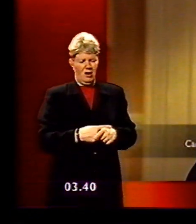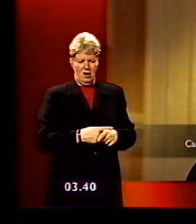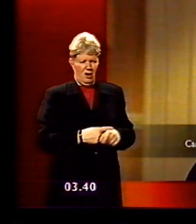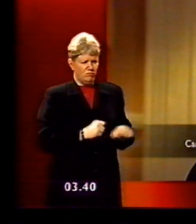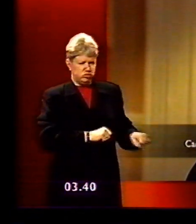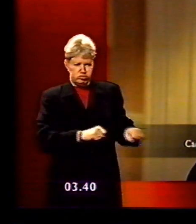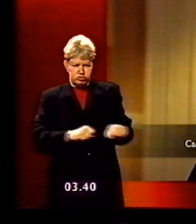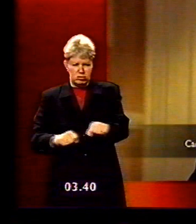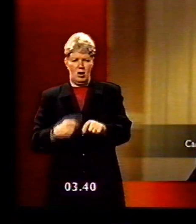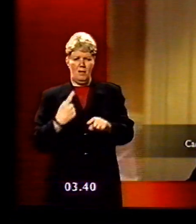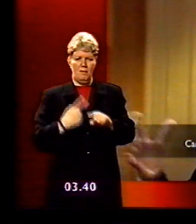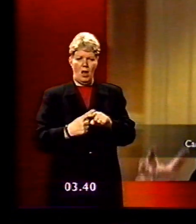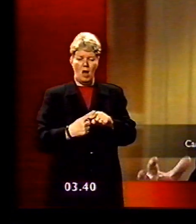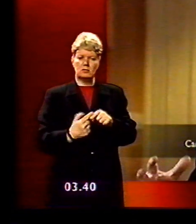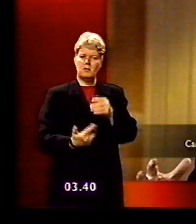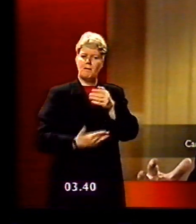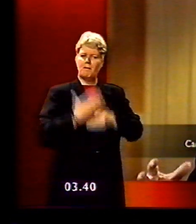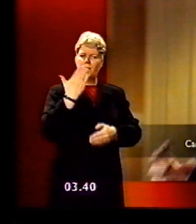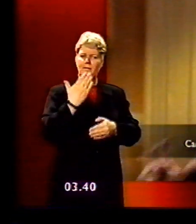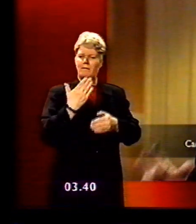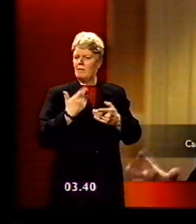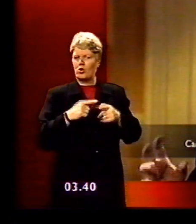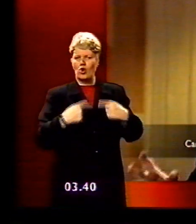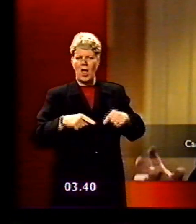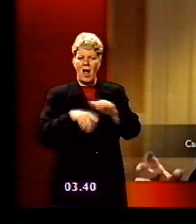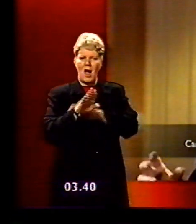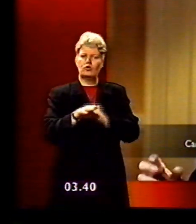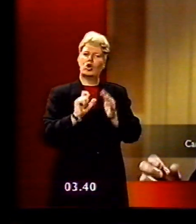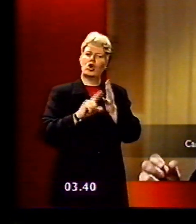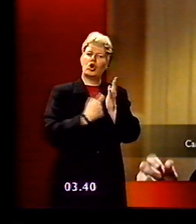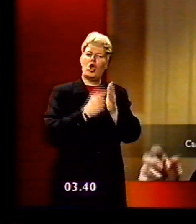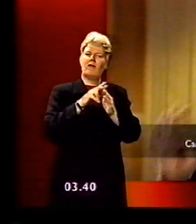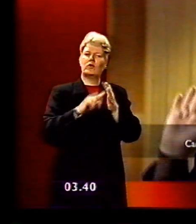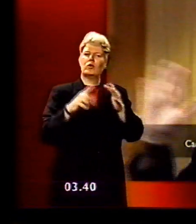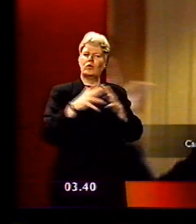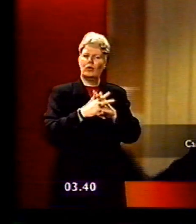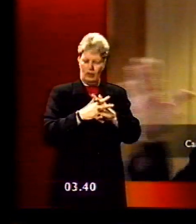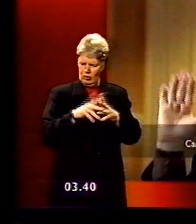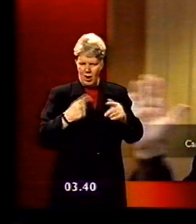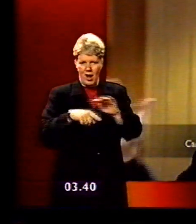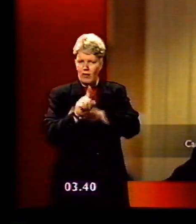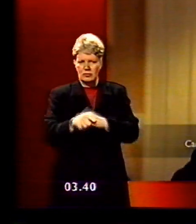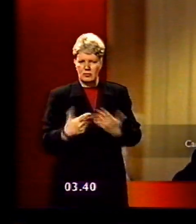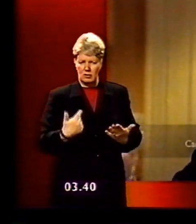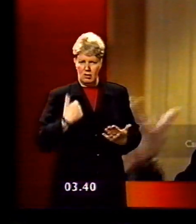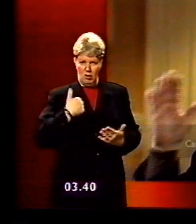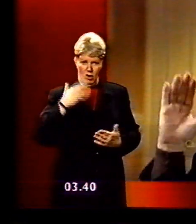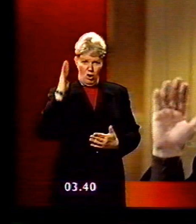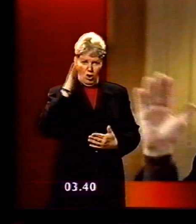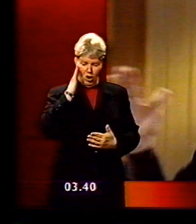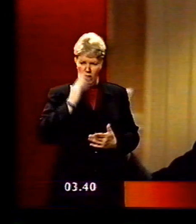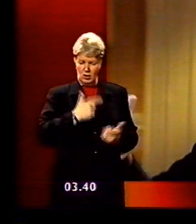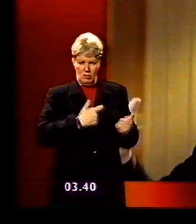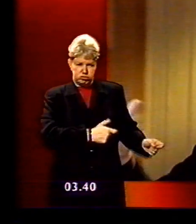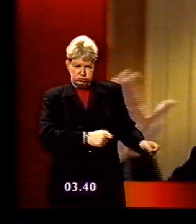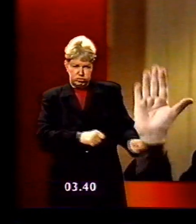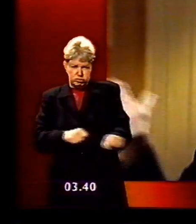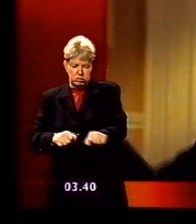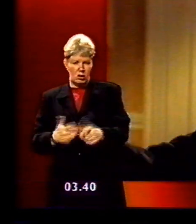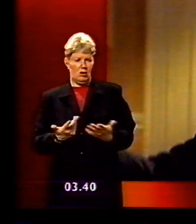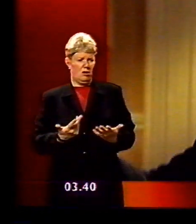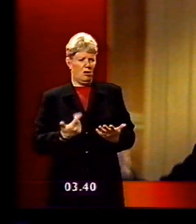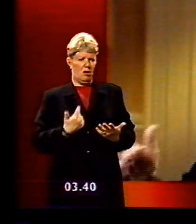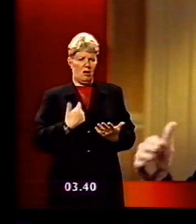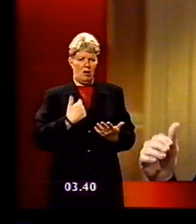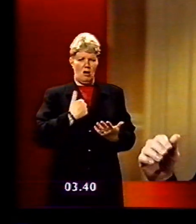curfew. So it was, I was in my home, and I heard the machine guns, and I heard the